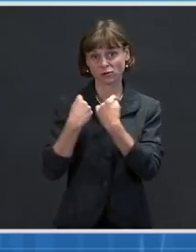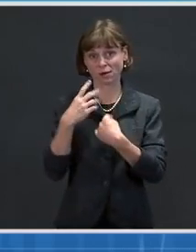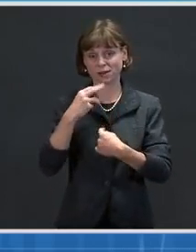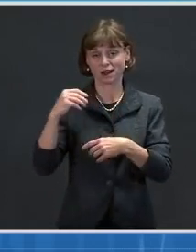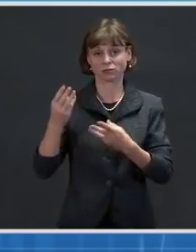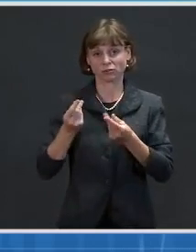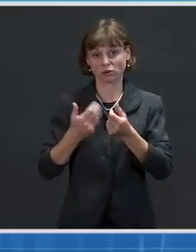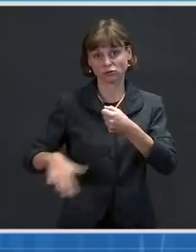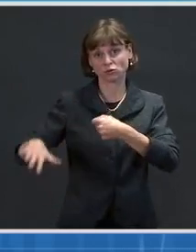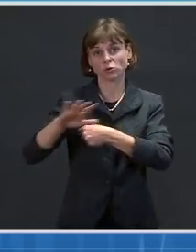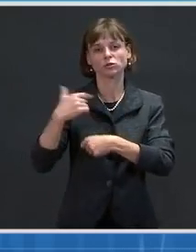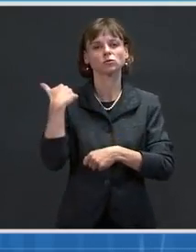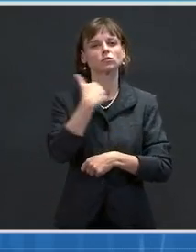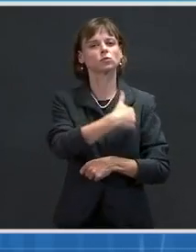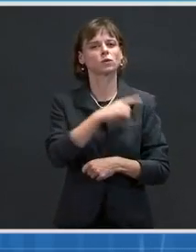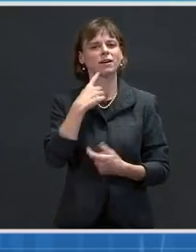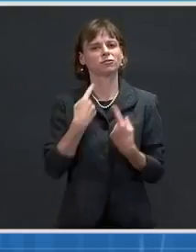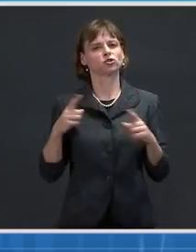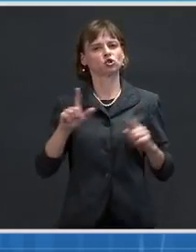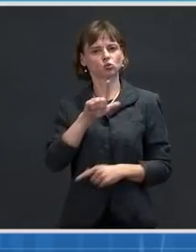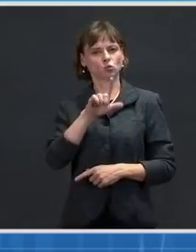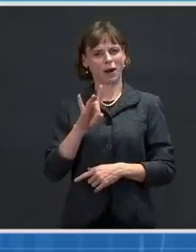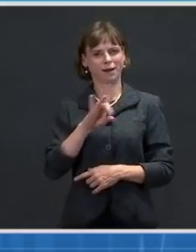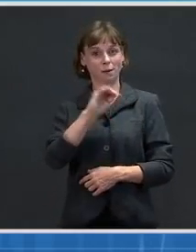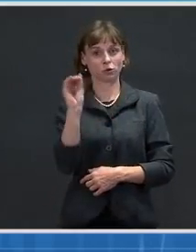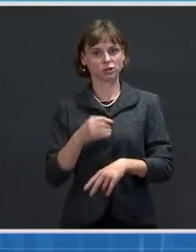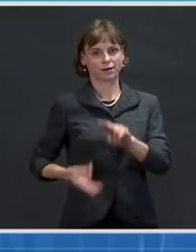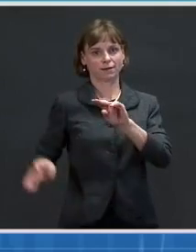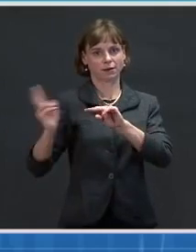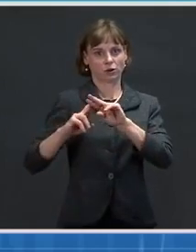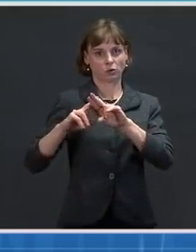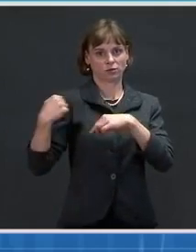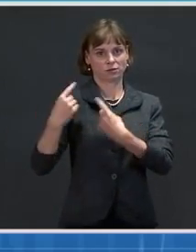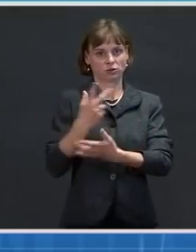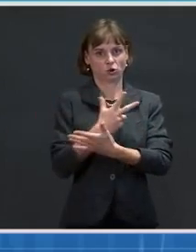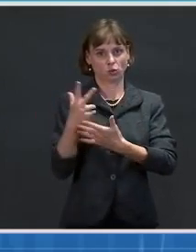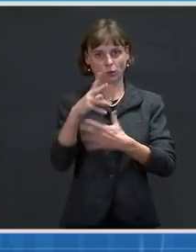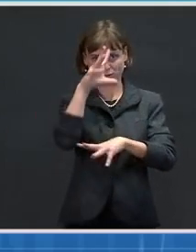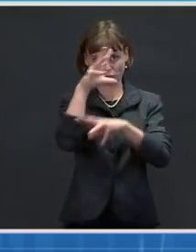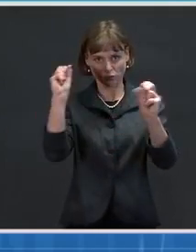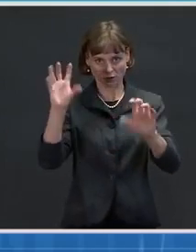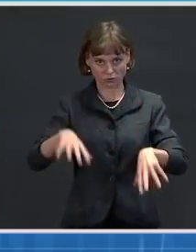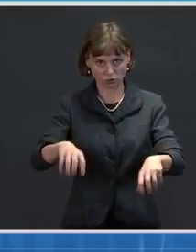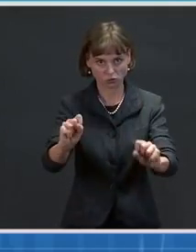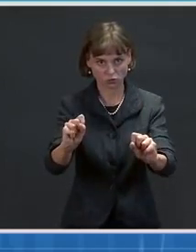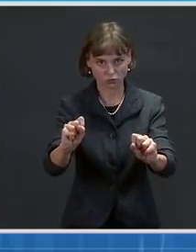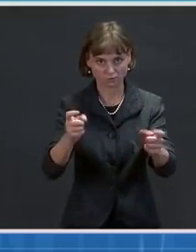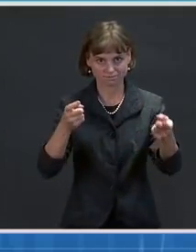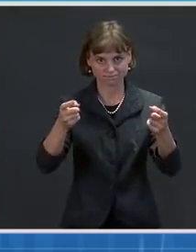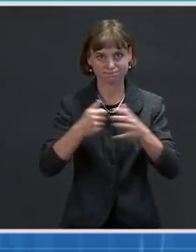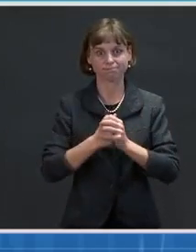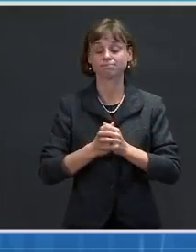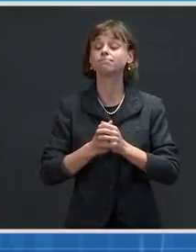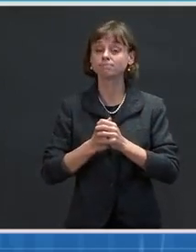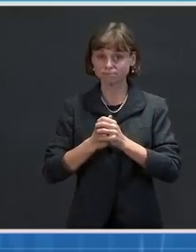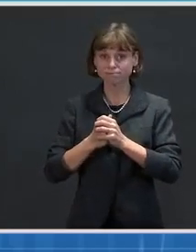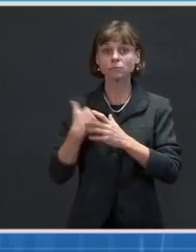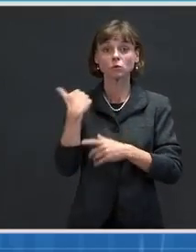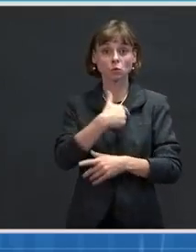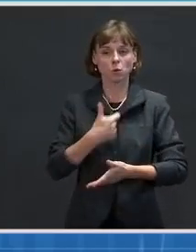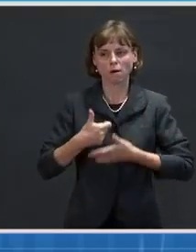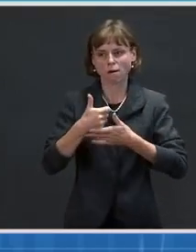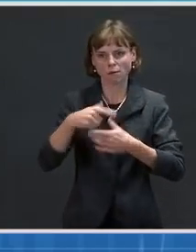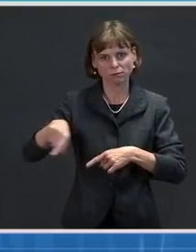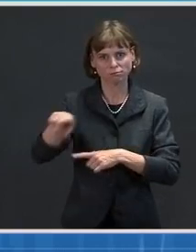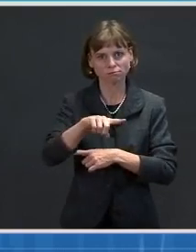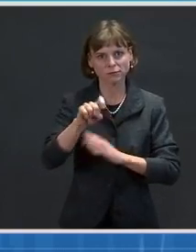28% increase in the first 3 weeks of the administration. We're helping states administer this supply more efficiently